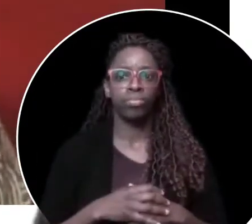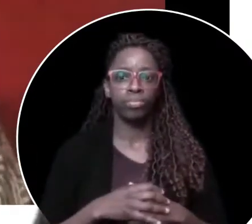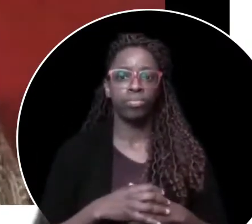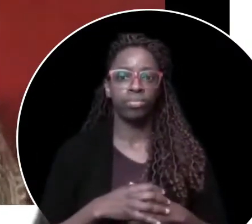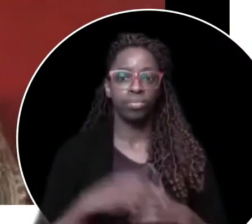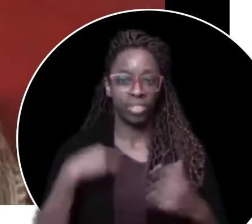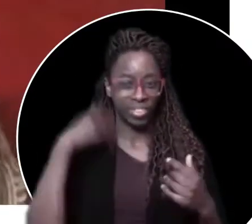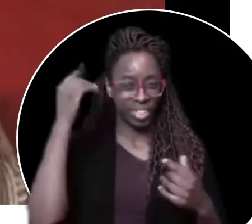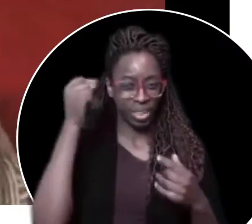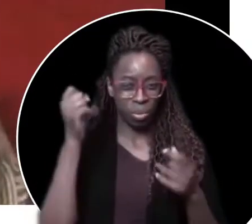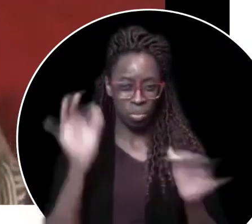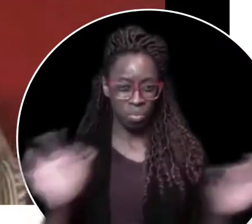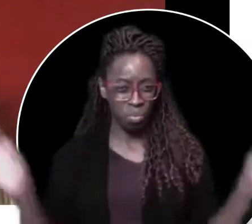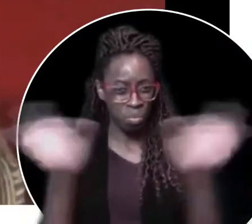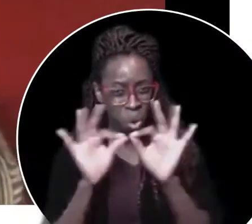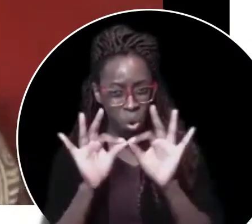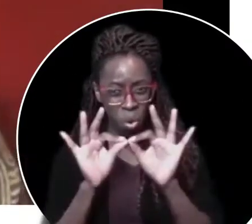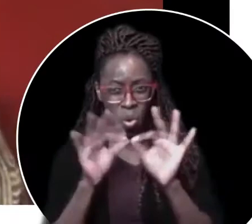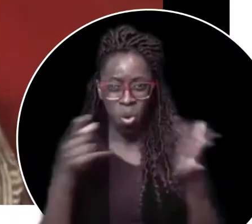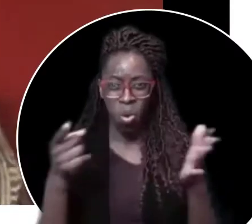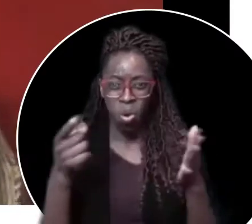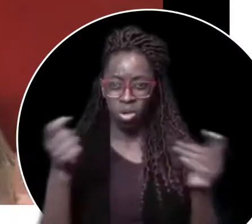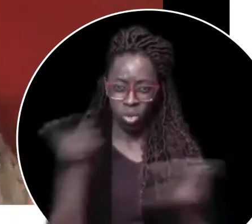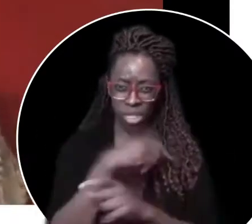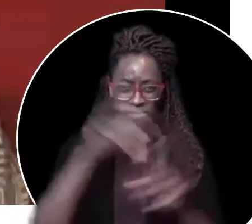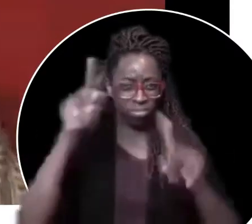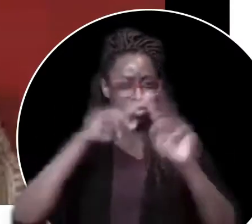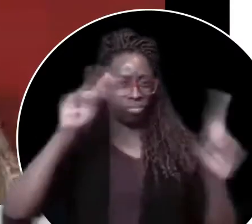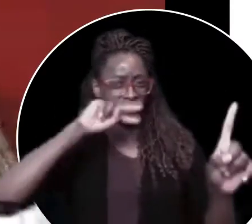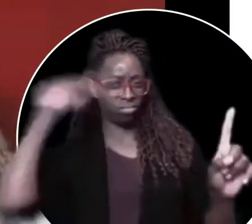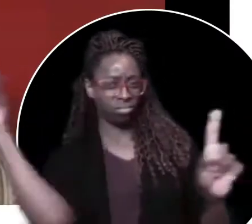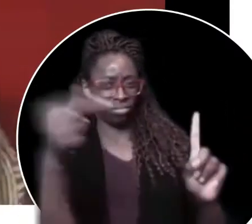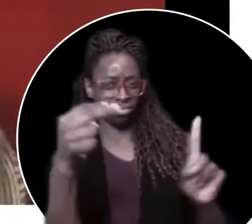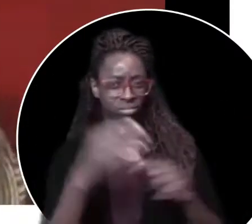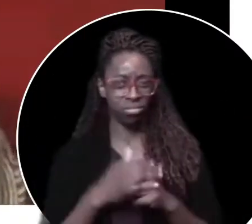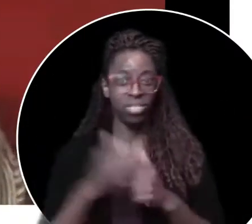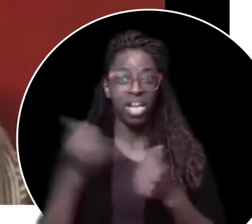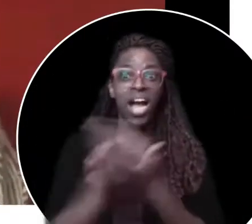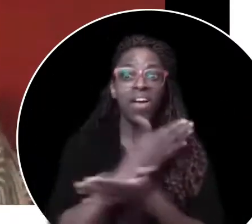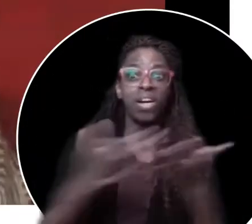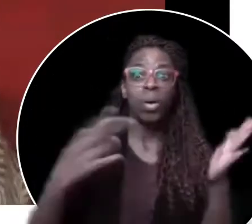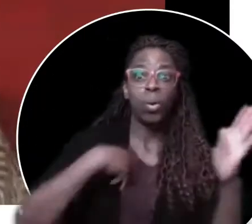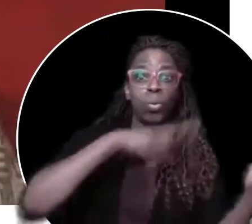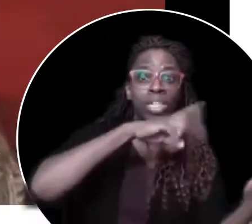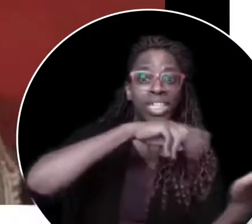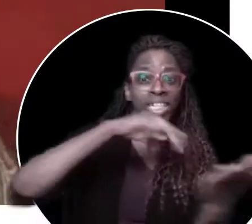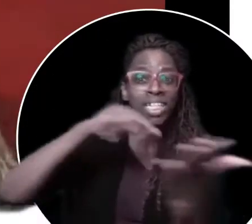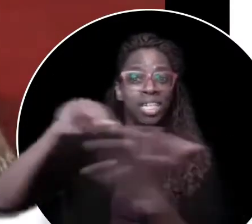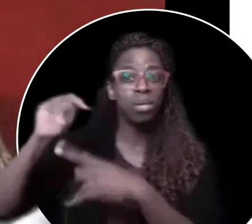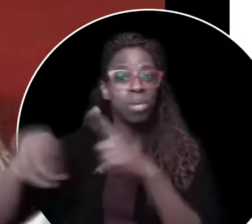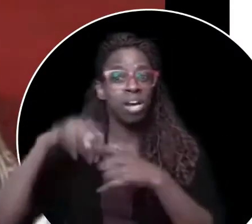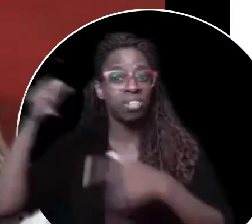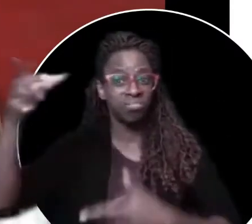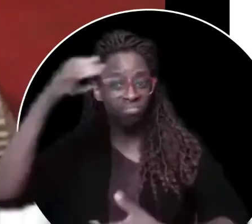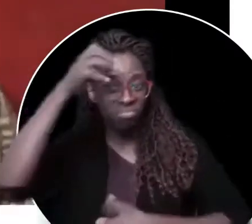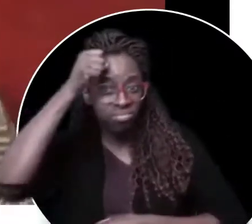Everything I read about colonialism, about any part of history in school, in high